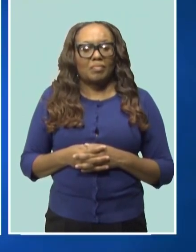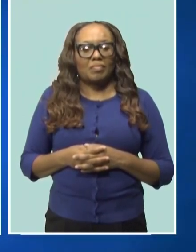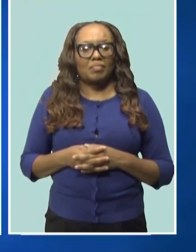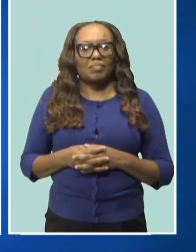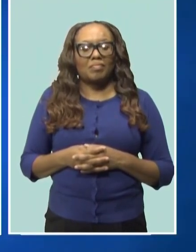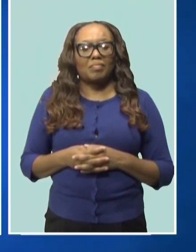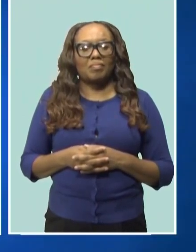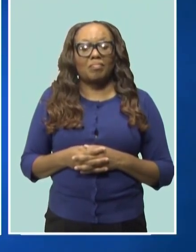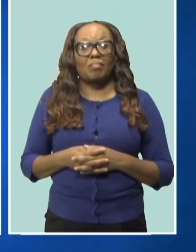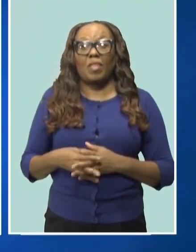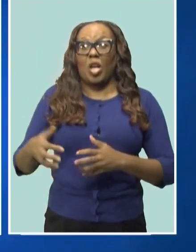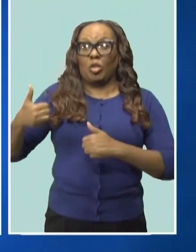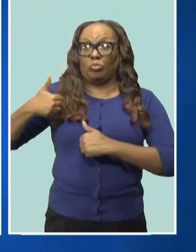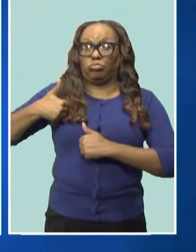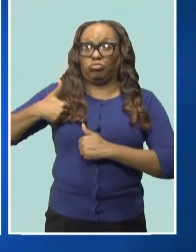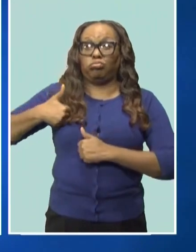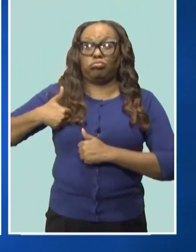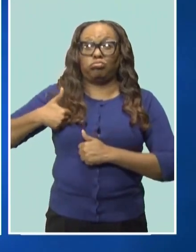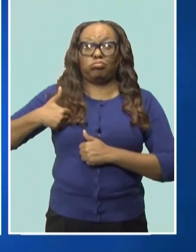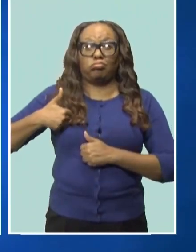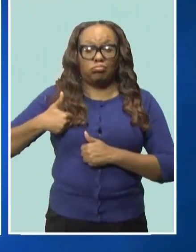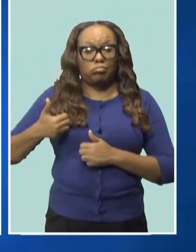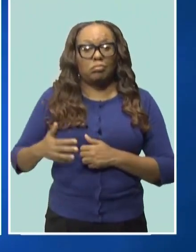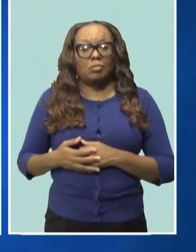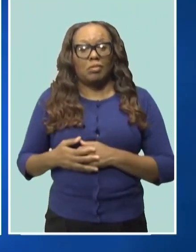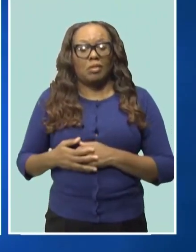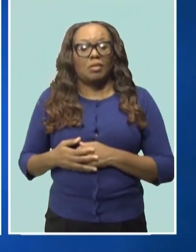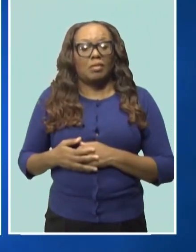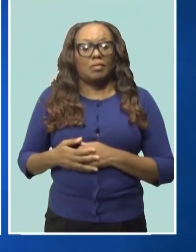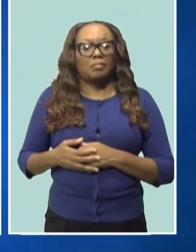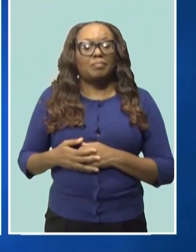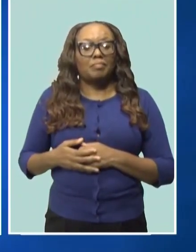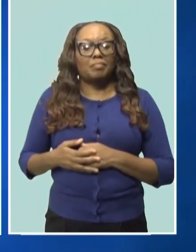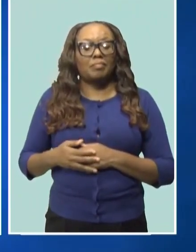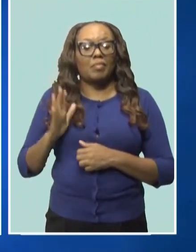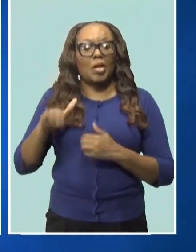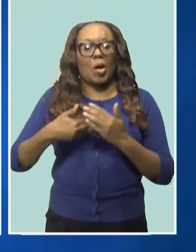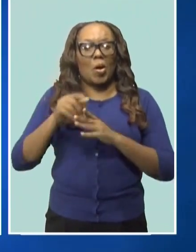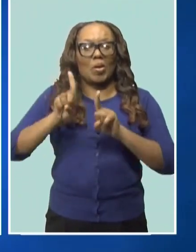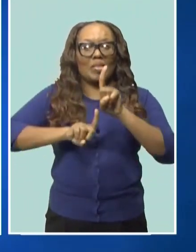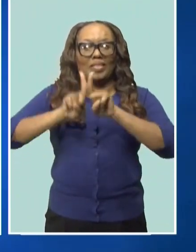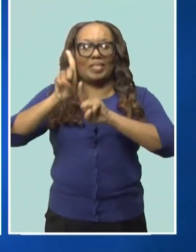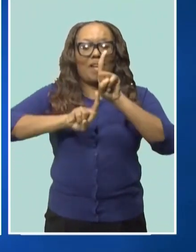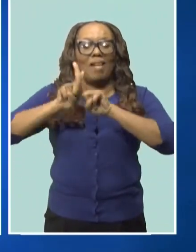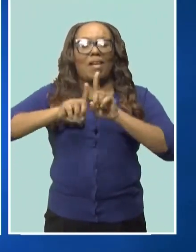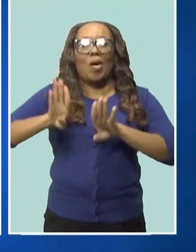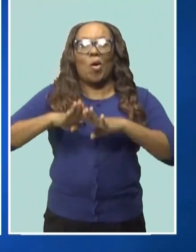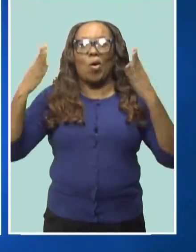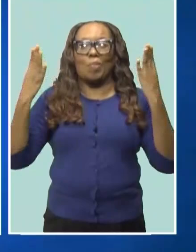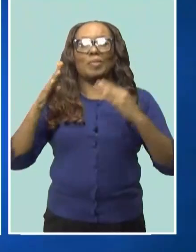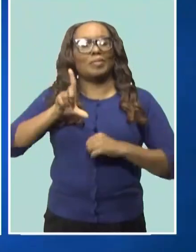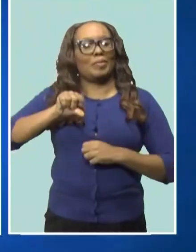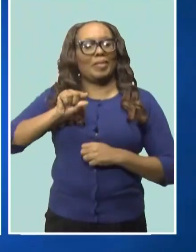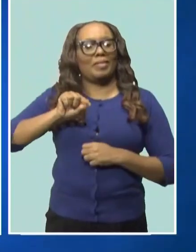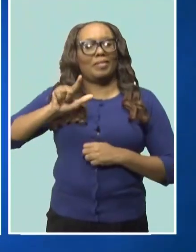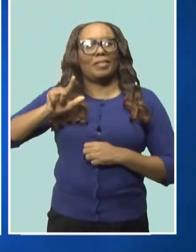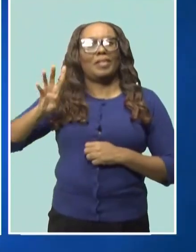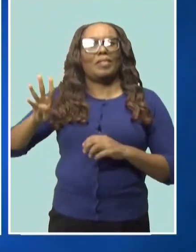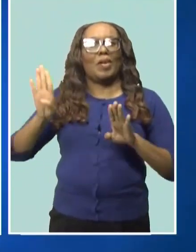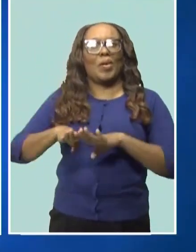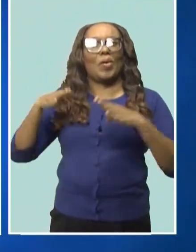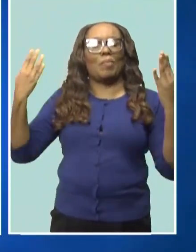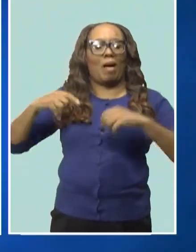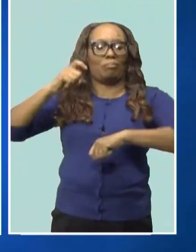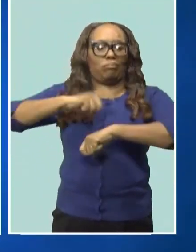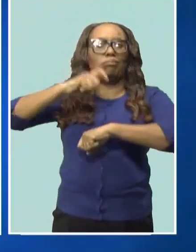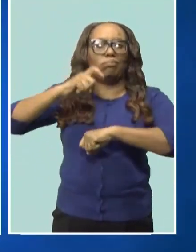With military precision, the Pace Digital COB Credit Union All-Stars Calypso tent got their 2024 season underway on